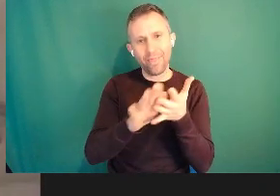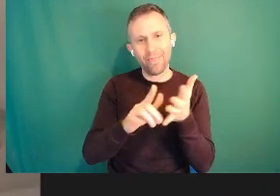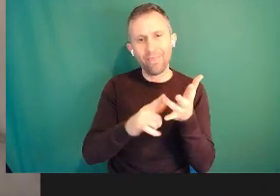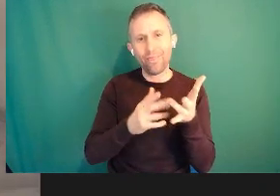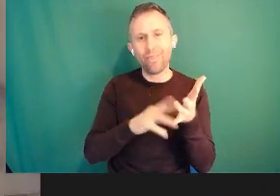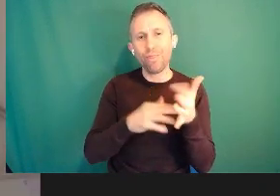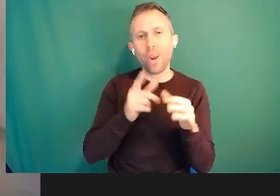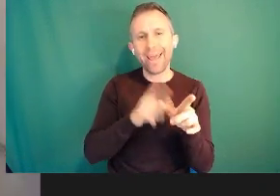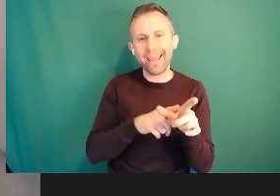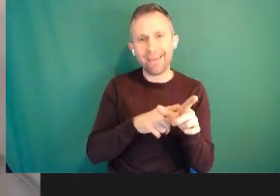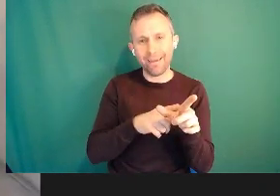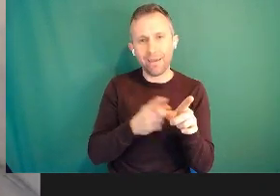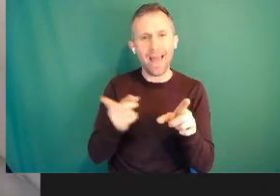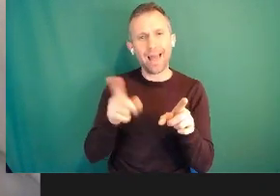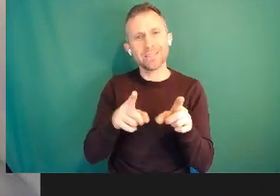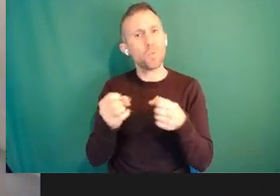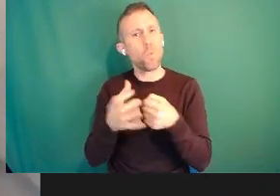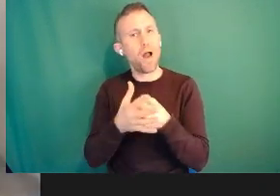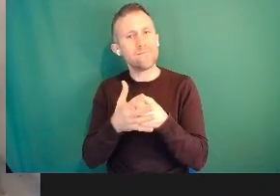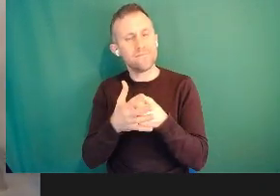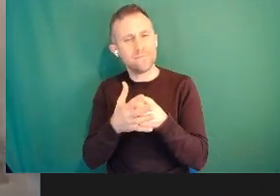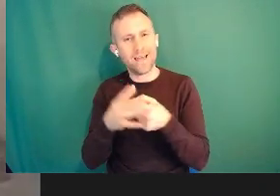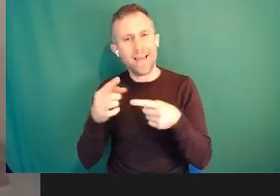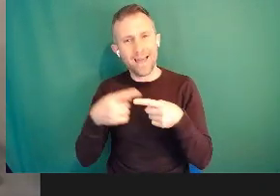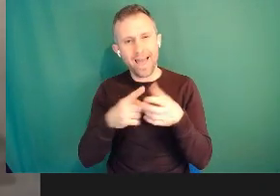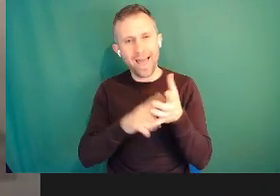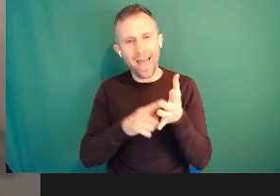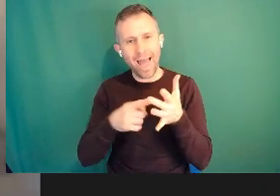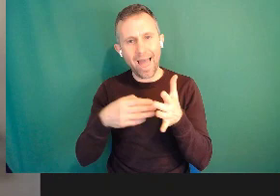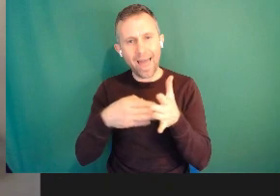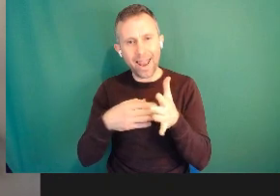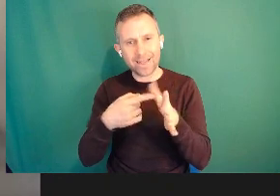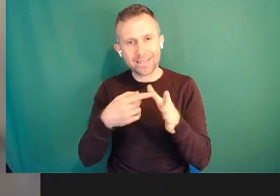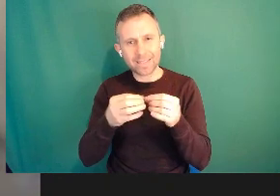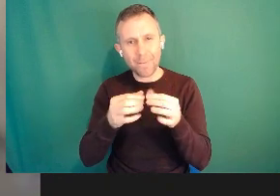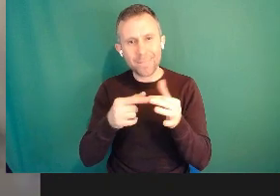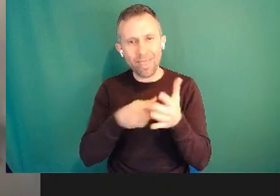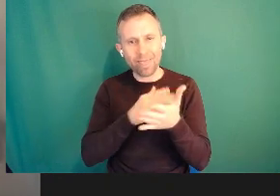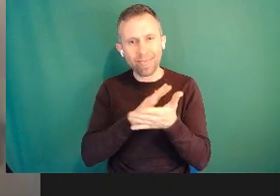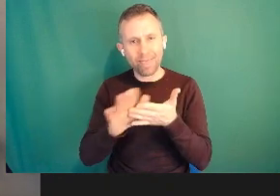crests all the way around. And here you've got a